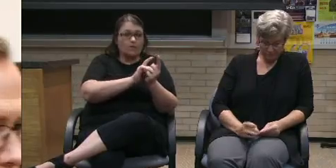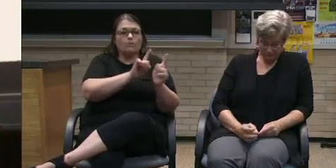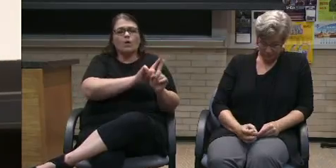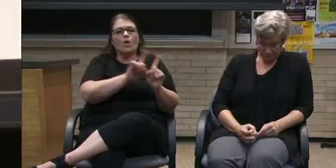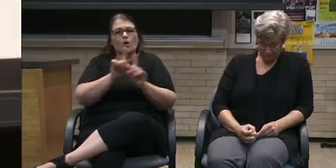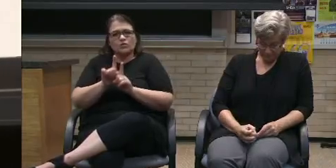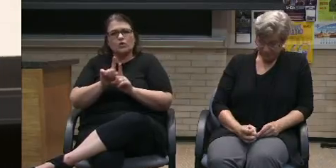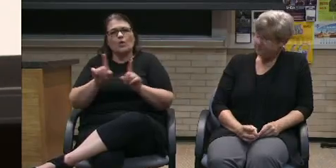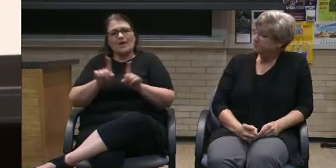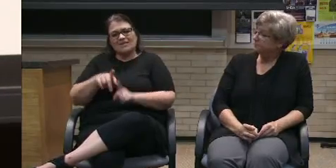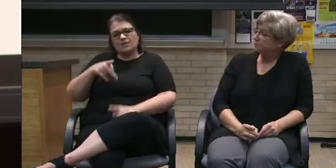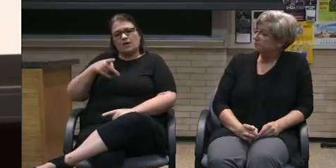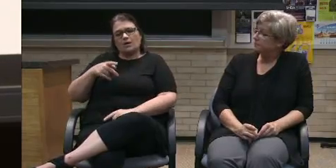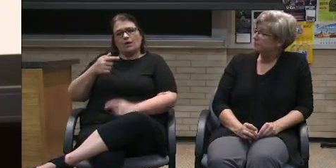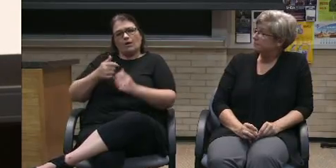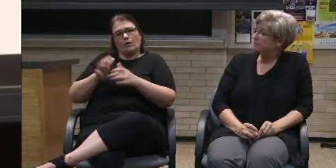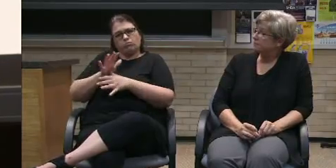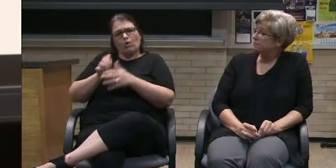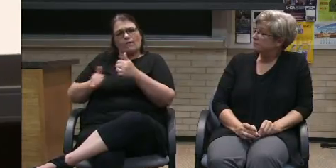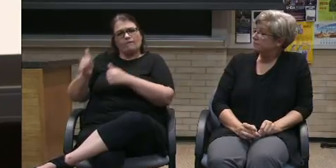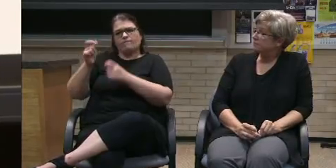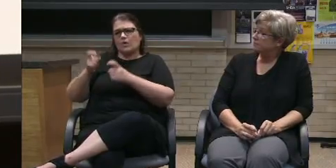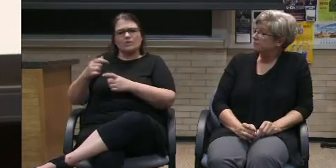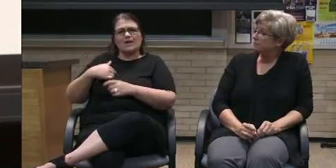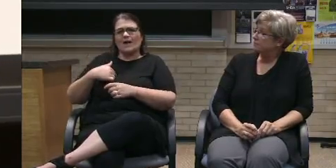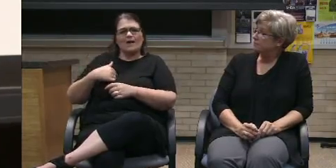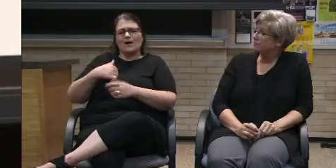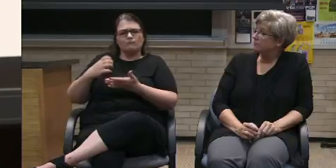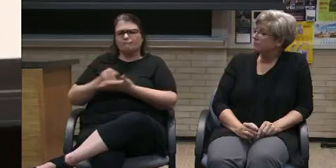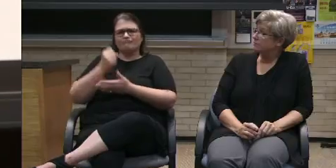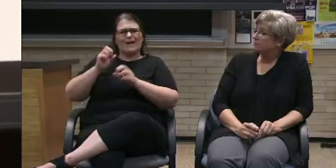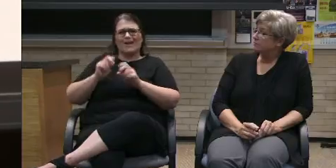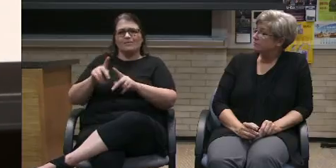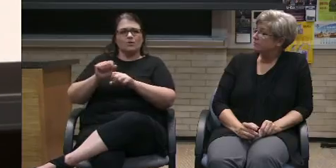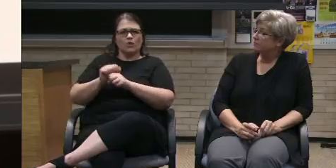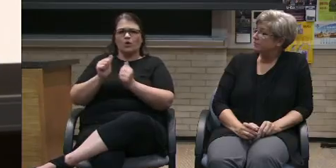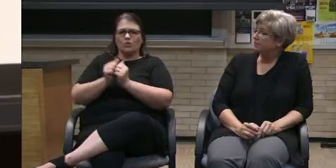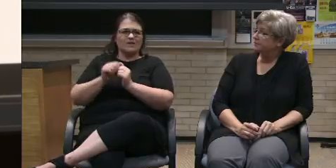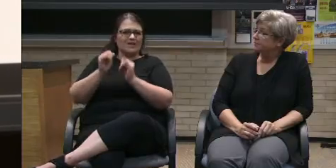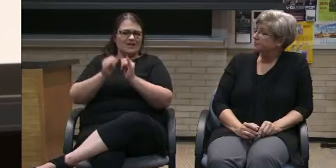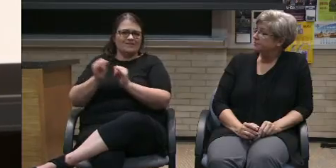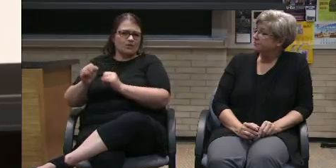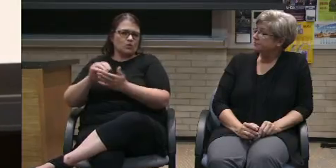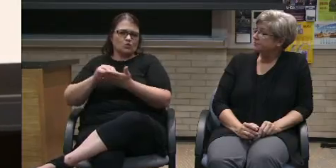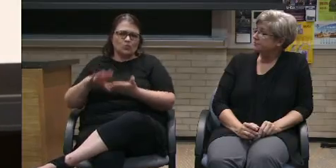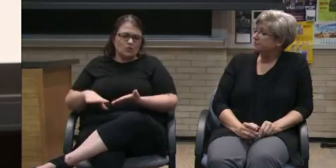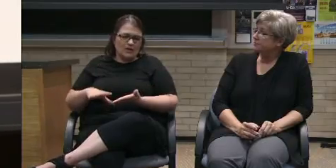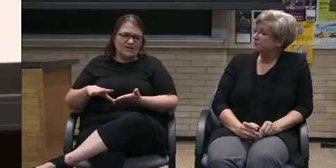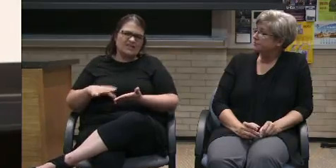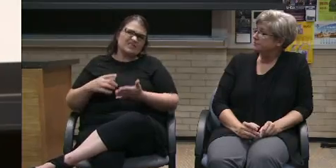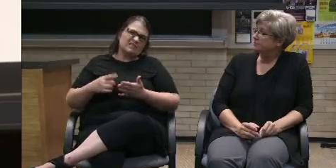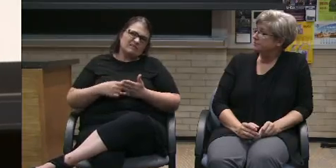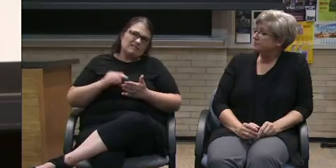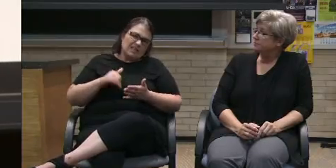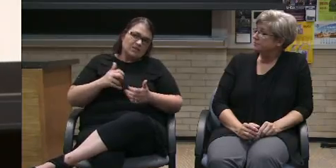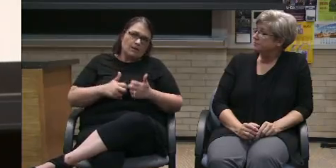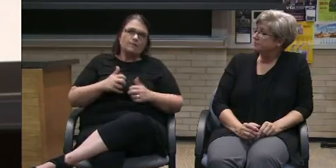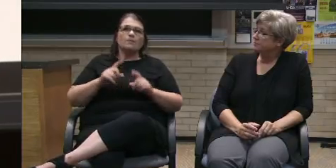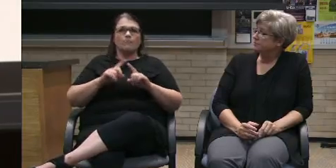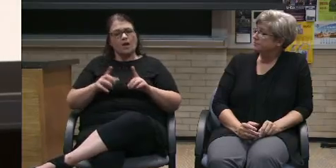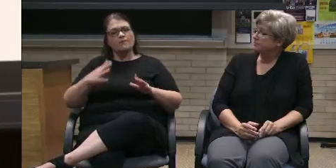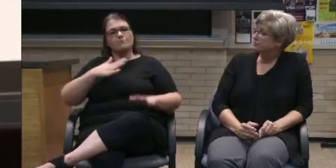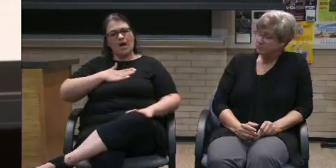as a provost, I often don't get the opportunity to work with the individual students, sometimes unless there's a problem, But